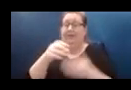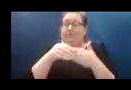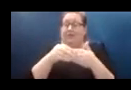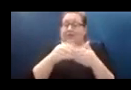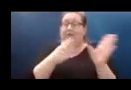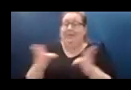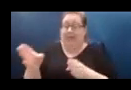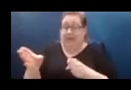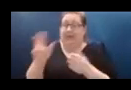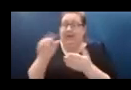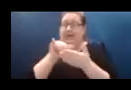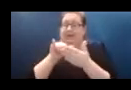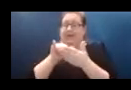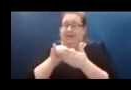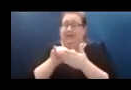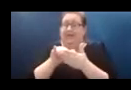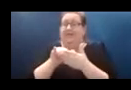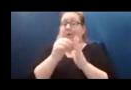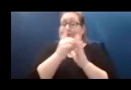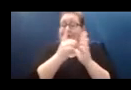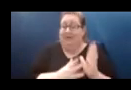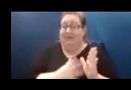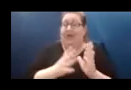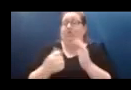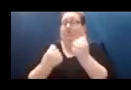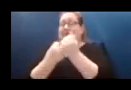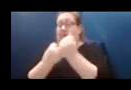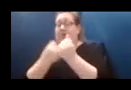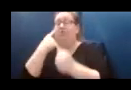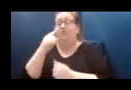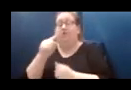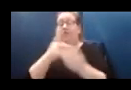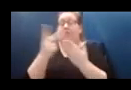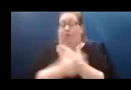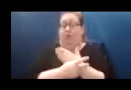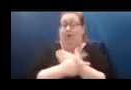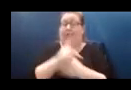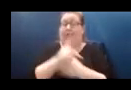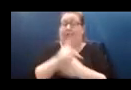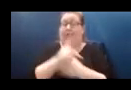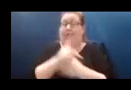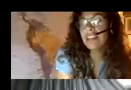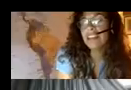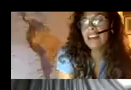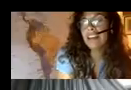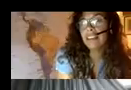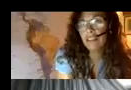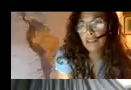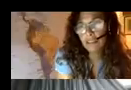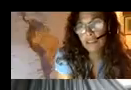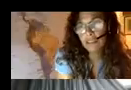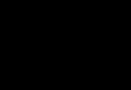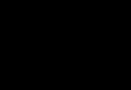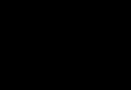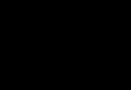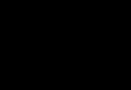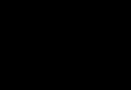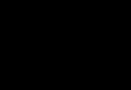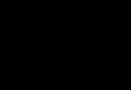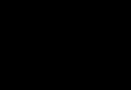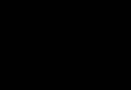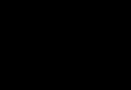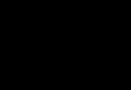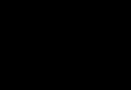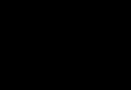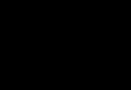was the designer and sponsor of the program. I'm really happy to be with you all tonight to talk about the Resilient